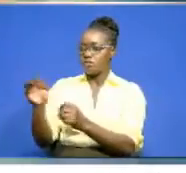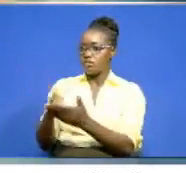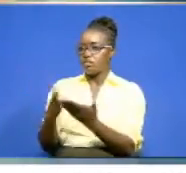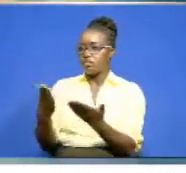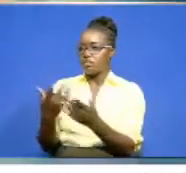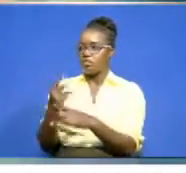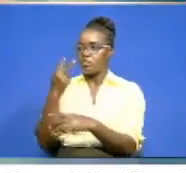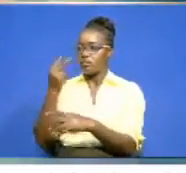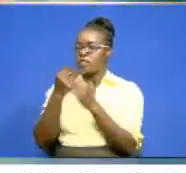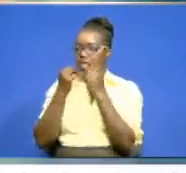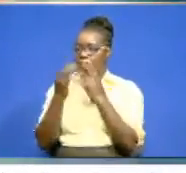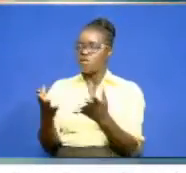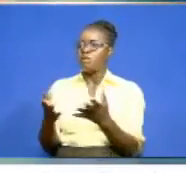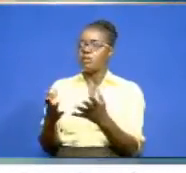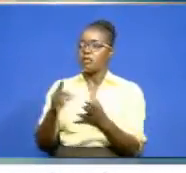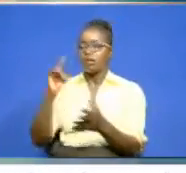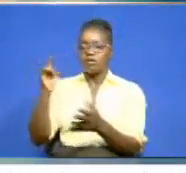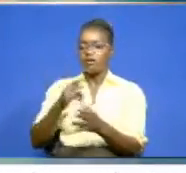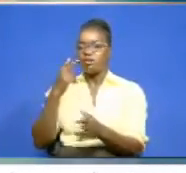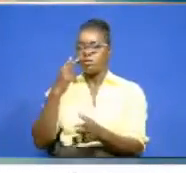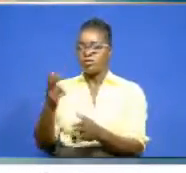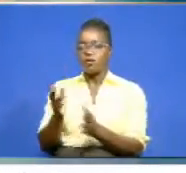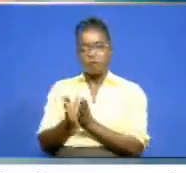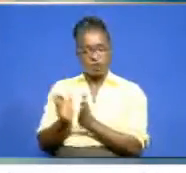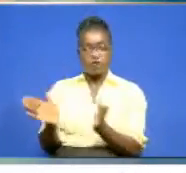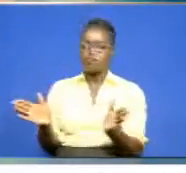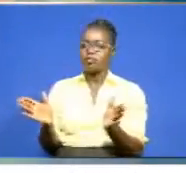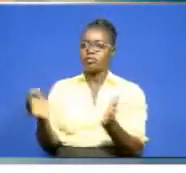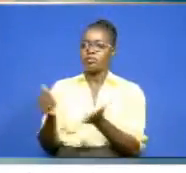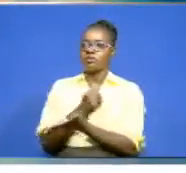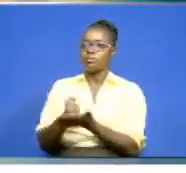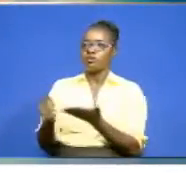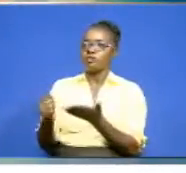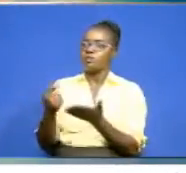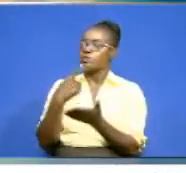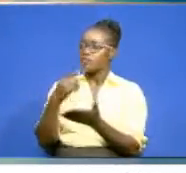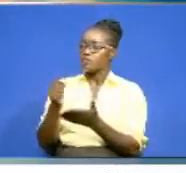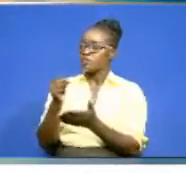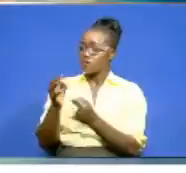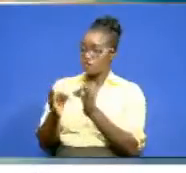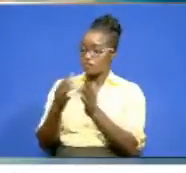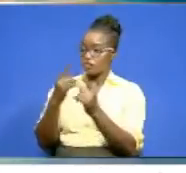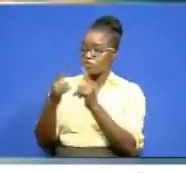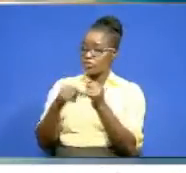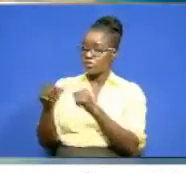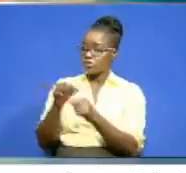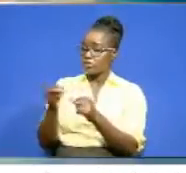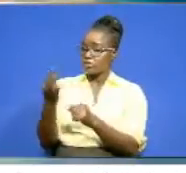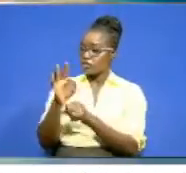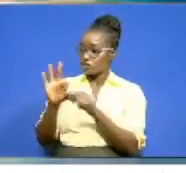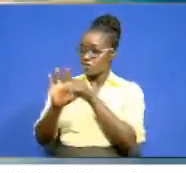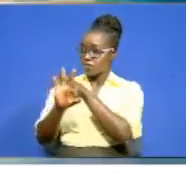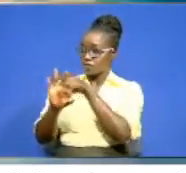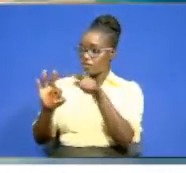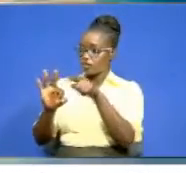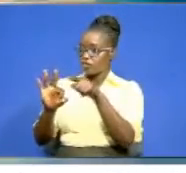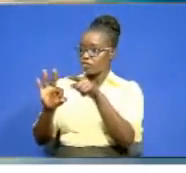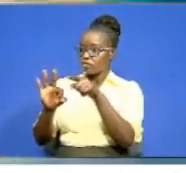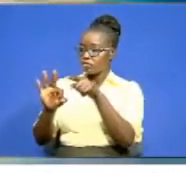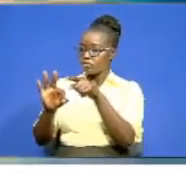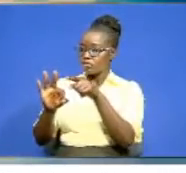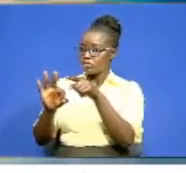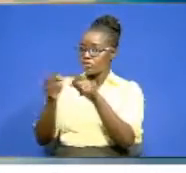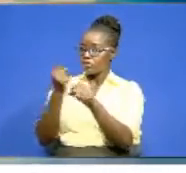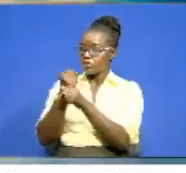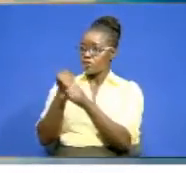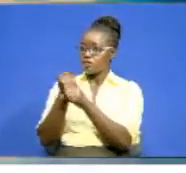seen. That's to be seen. Yes. It's publicity. So if we talk about those three aspects and we